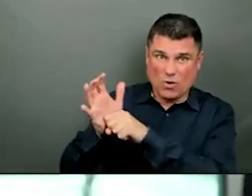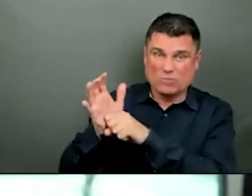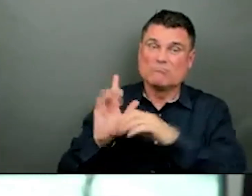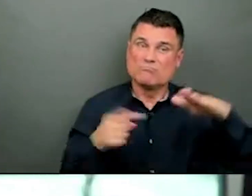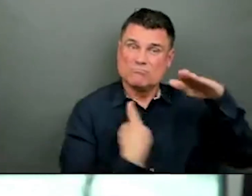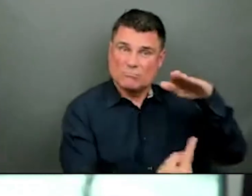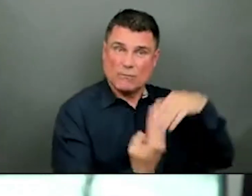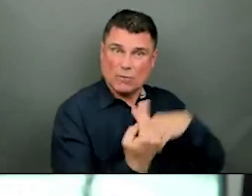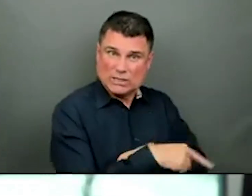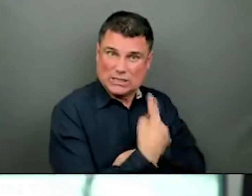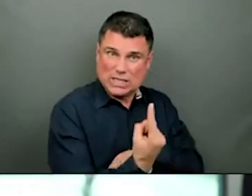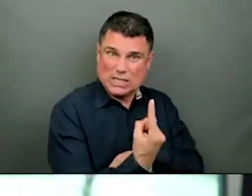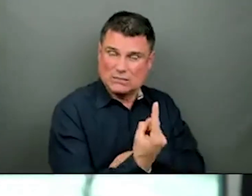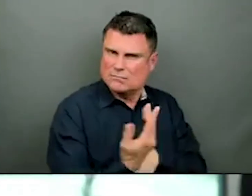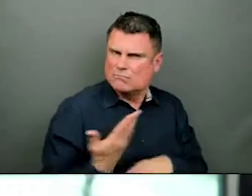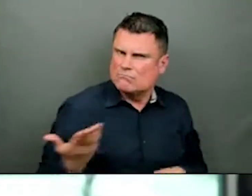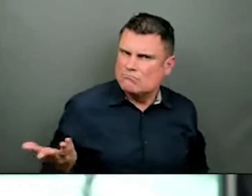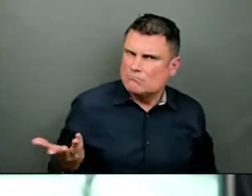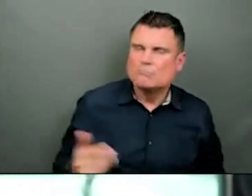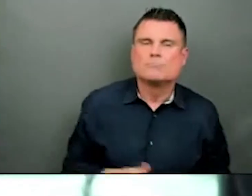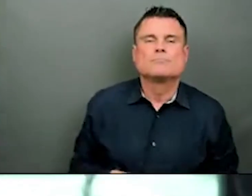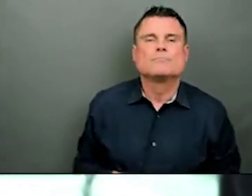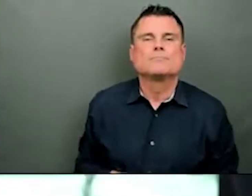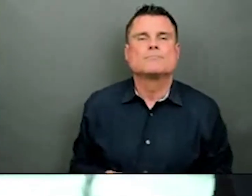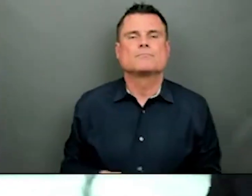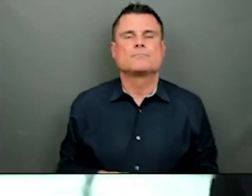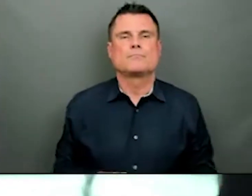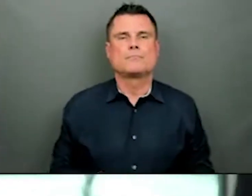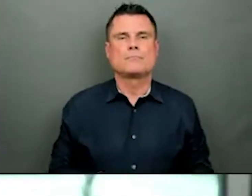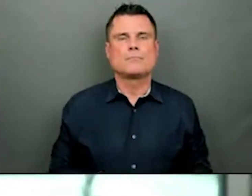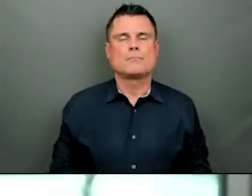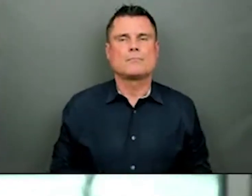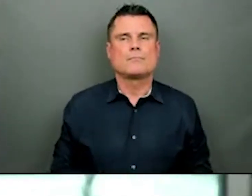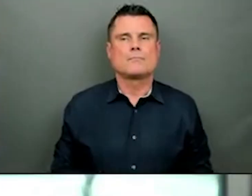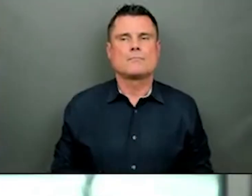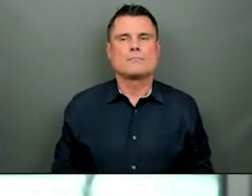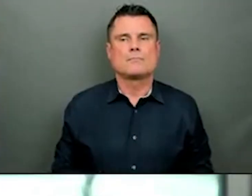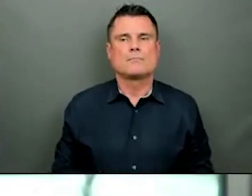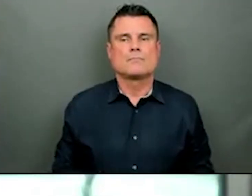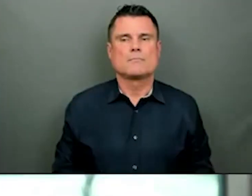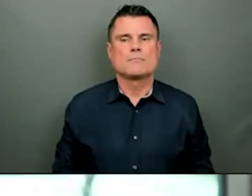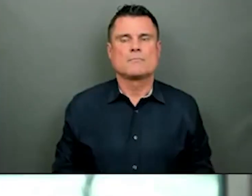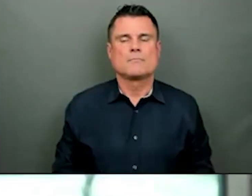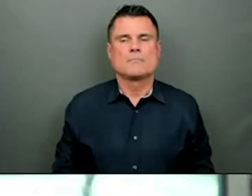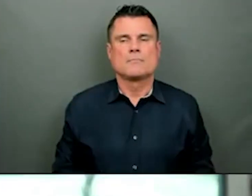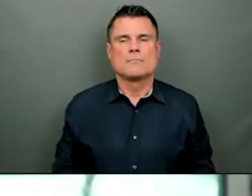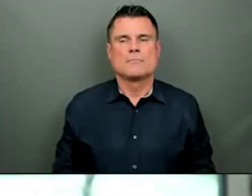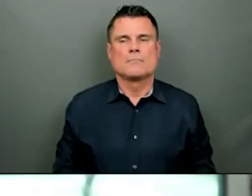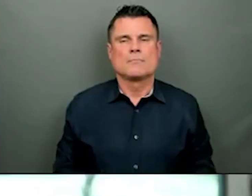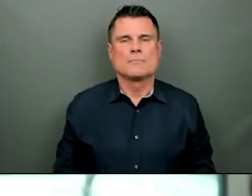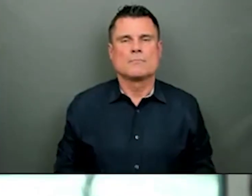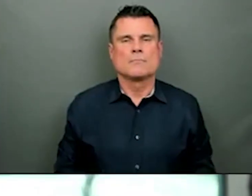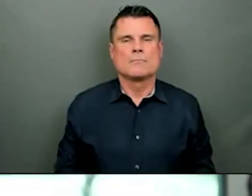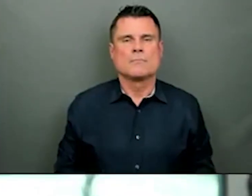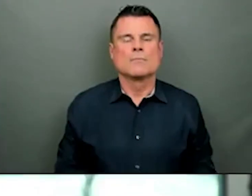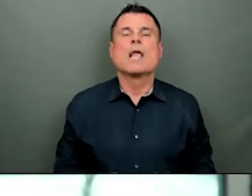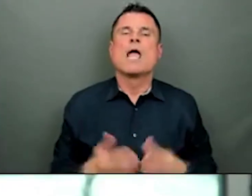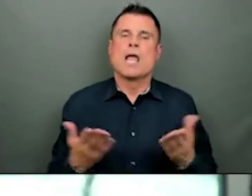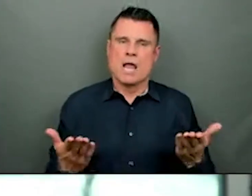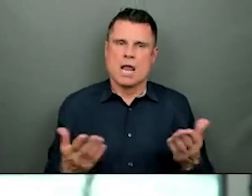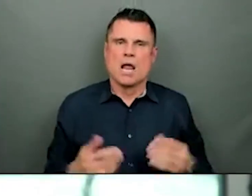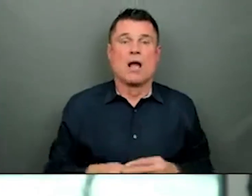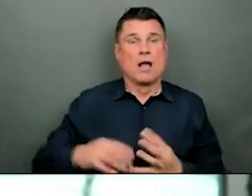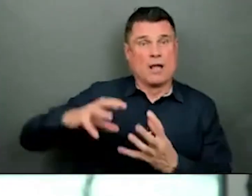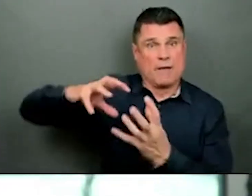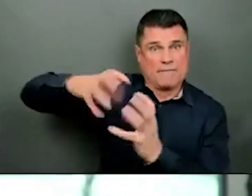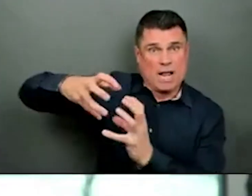with somebody who is positive with one of the variants, because it's more transmissible, and we're seeing